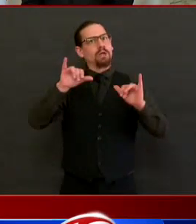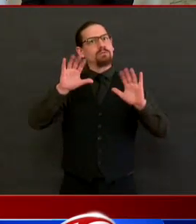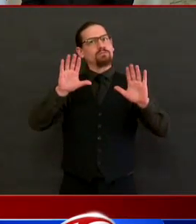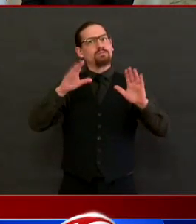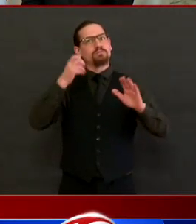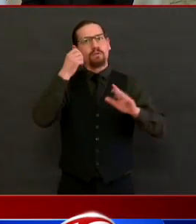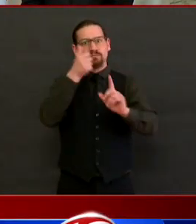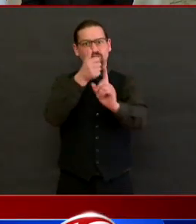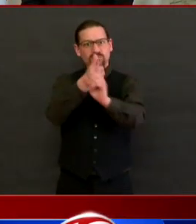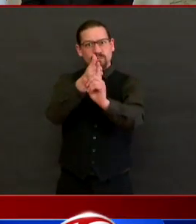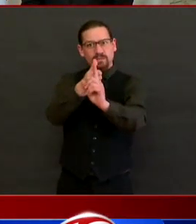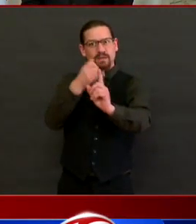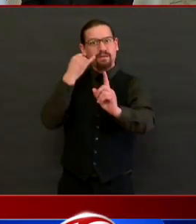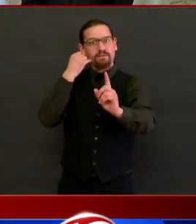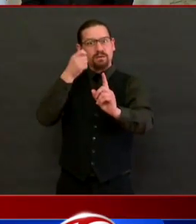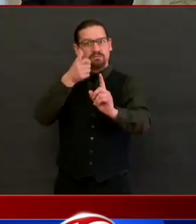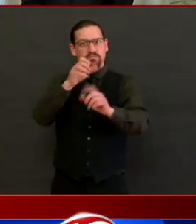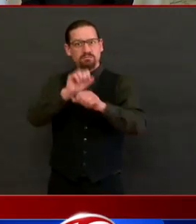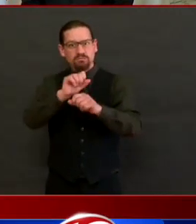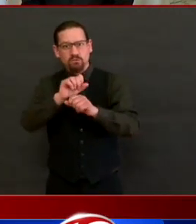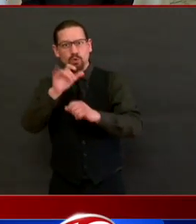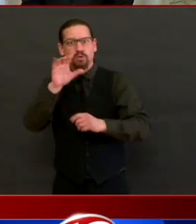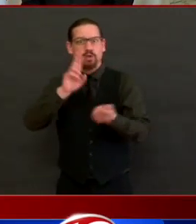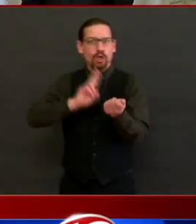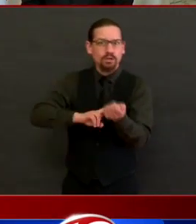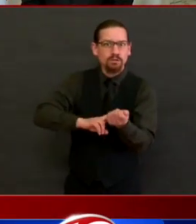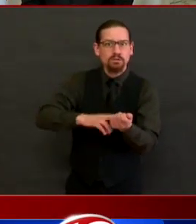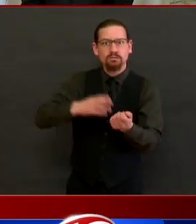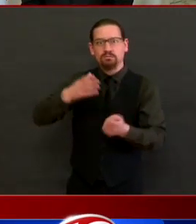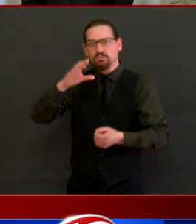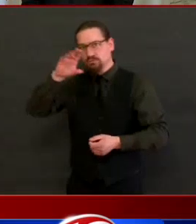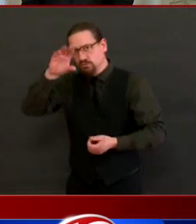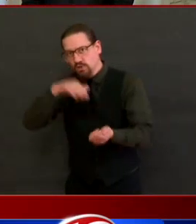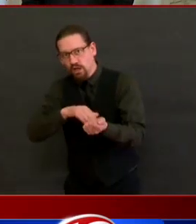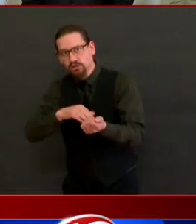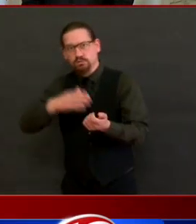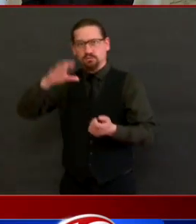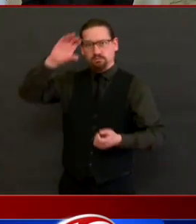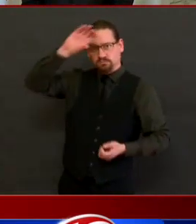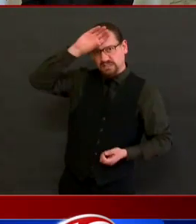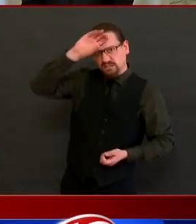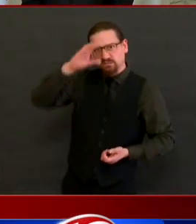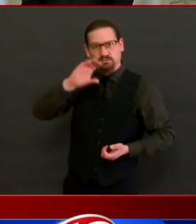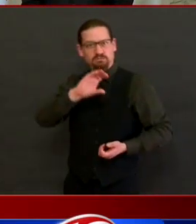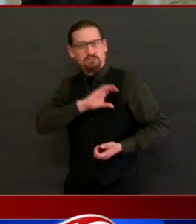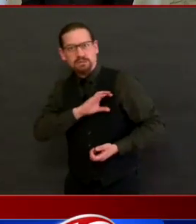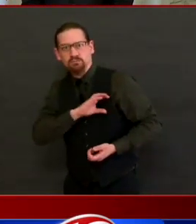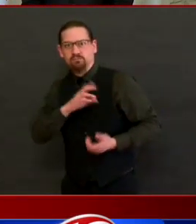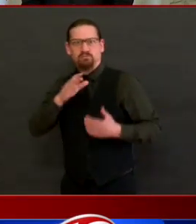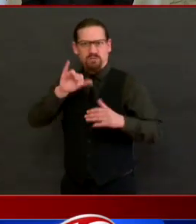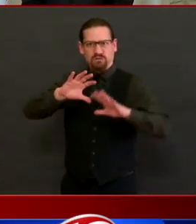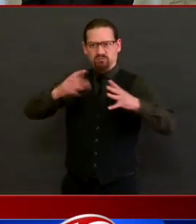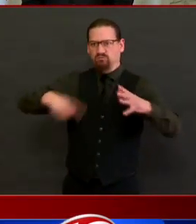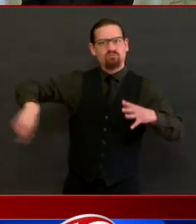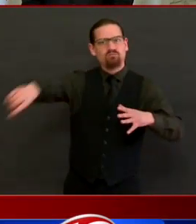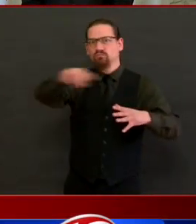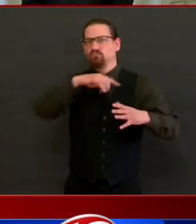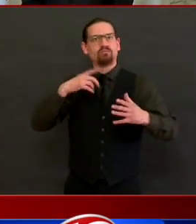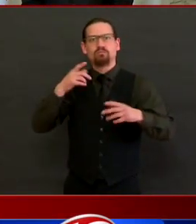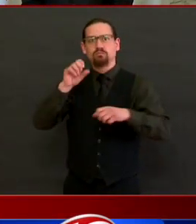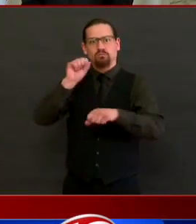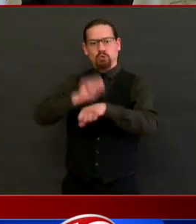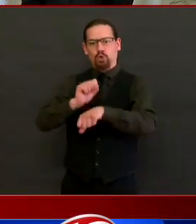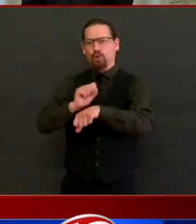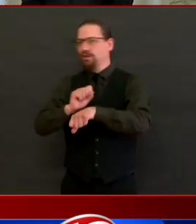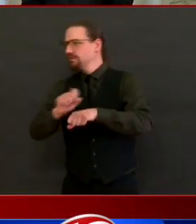healthcare worker, if for whatever your first responder, whatever reason, you don't